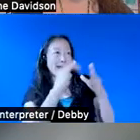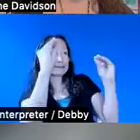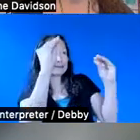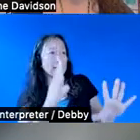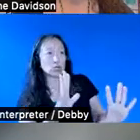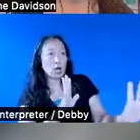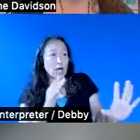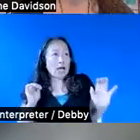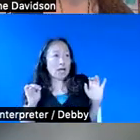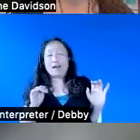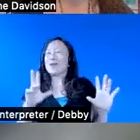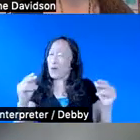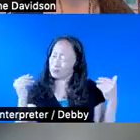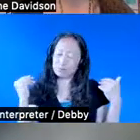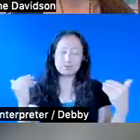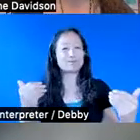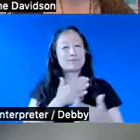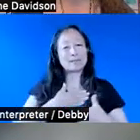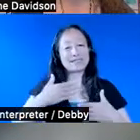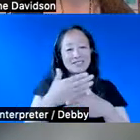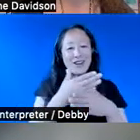matter of fact, let's just practice